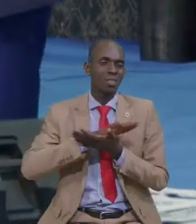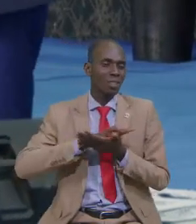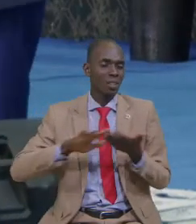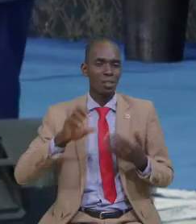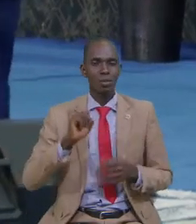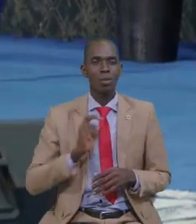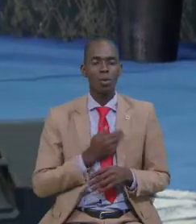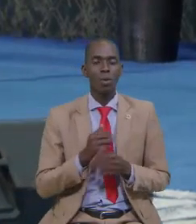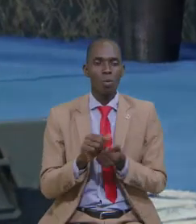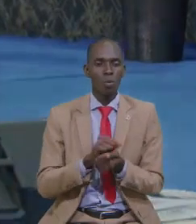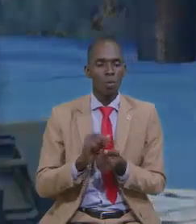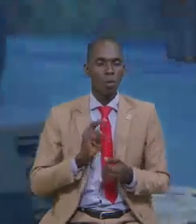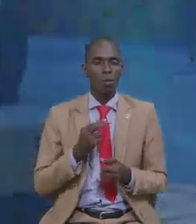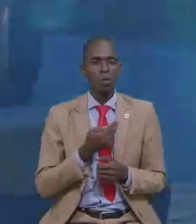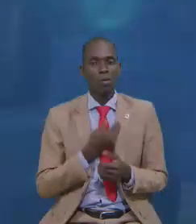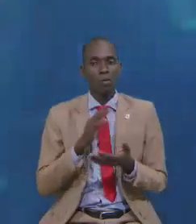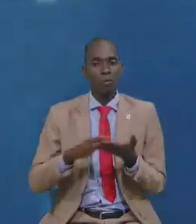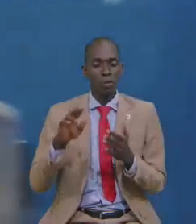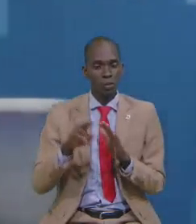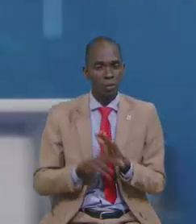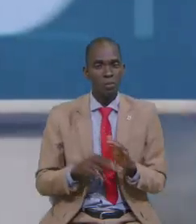us. Forgiveness and